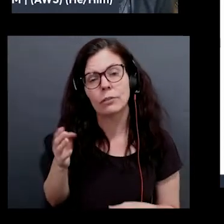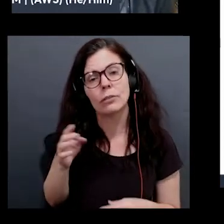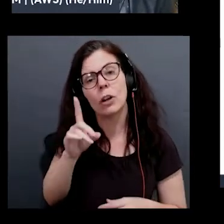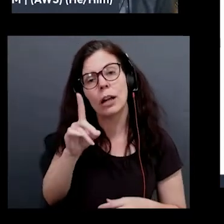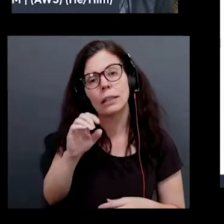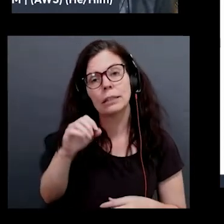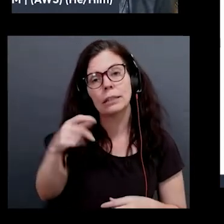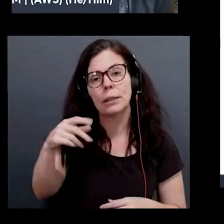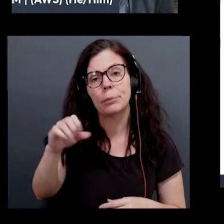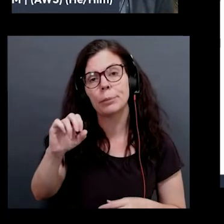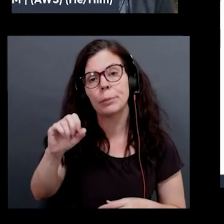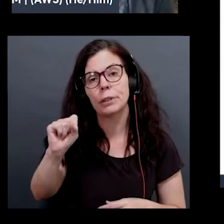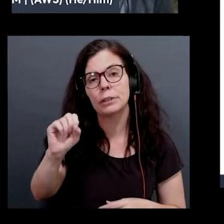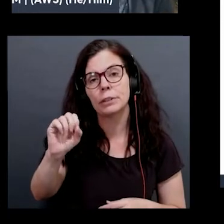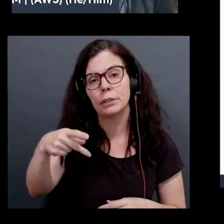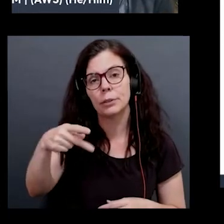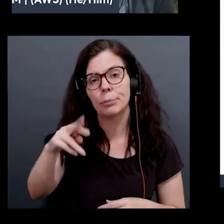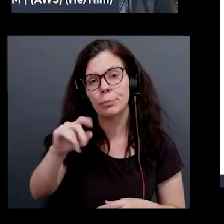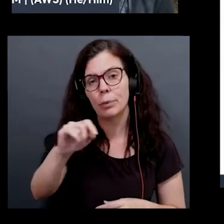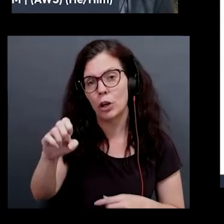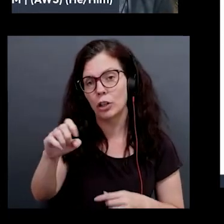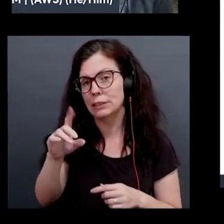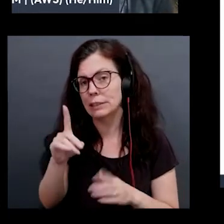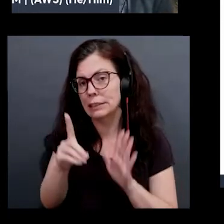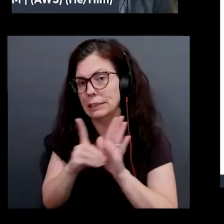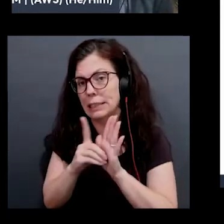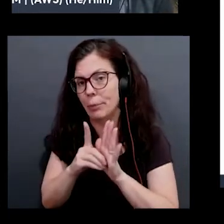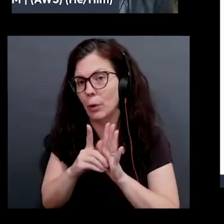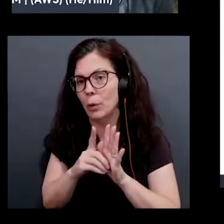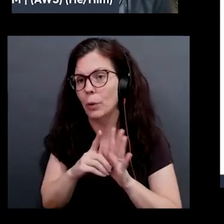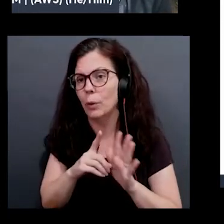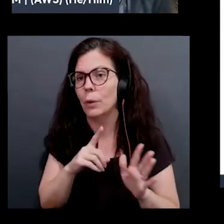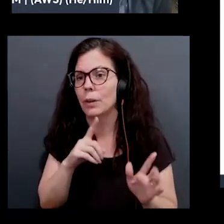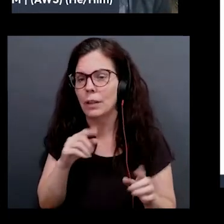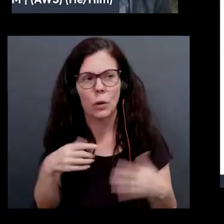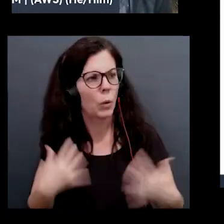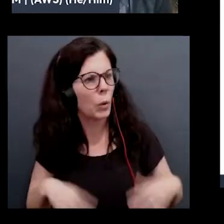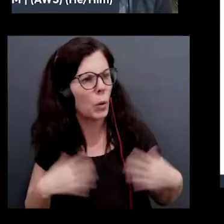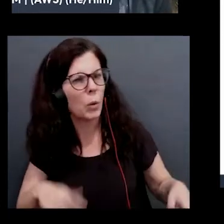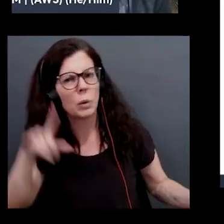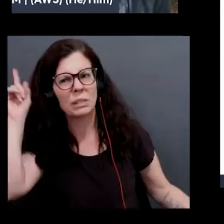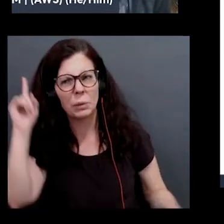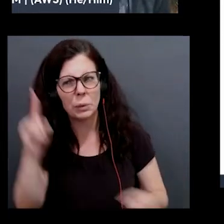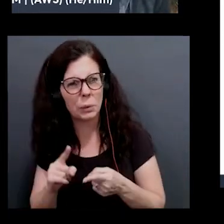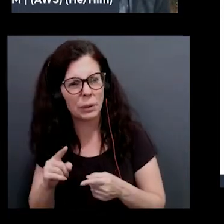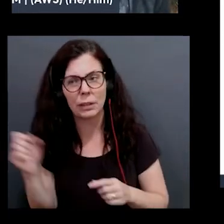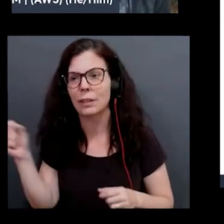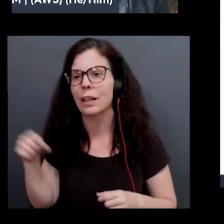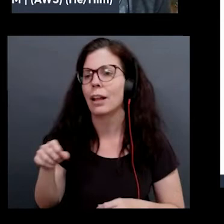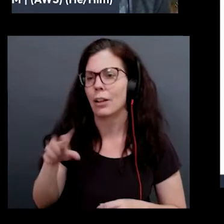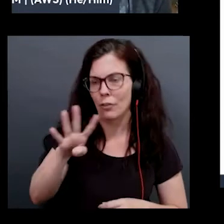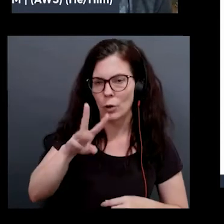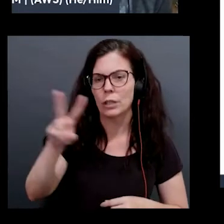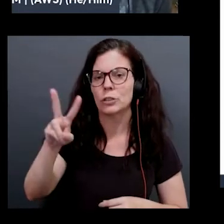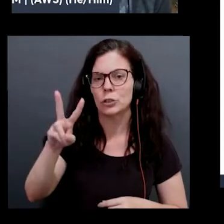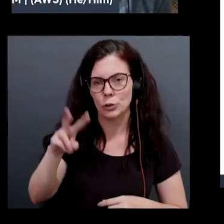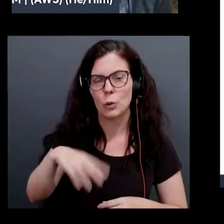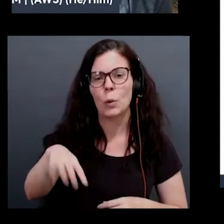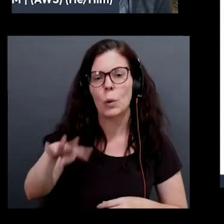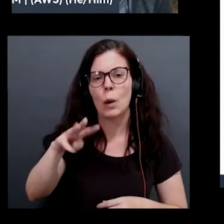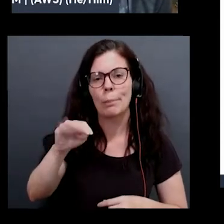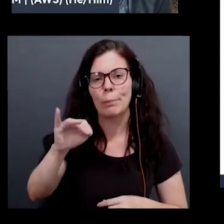demo latency, we're down to just That's 40, significant. Yeah, 42 milliseconds per inference. Each of